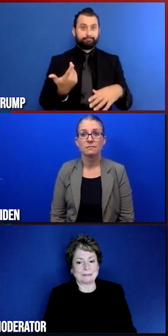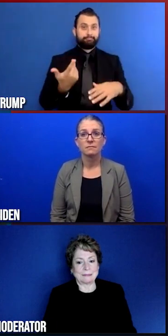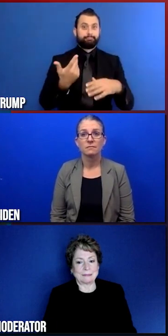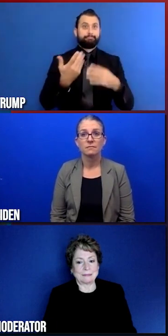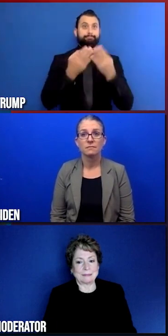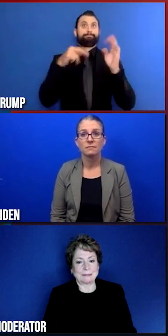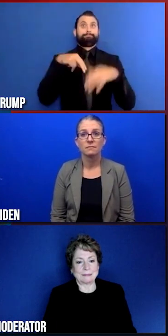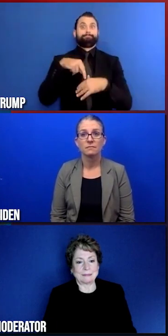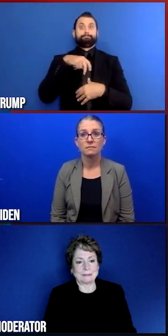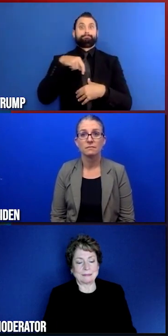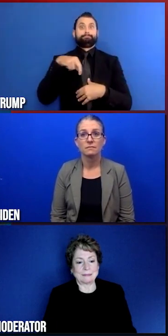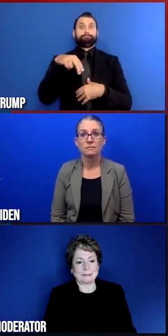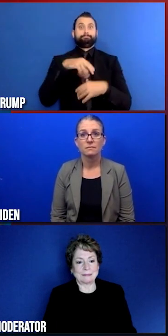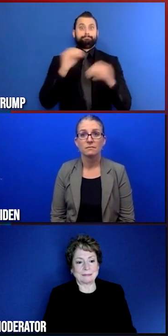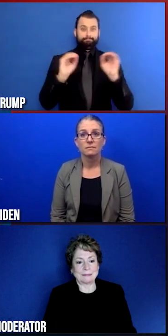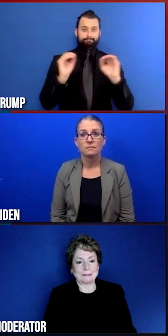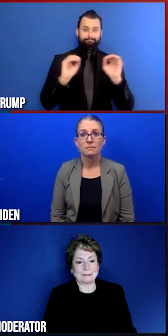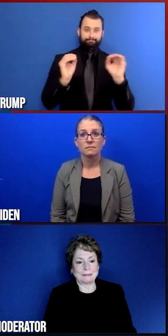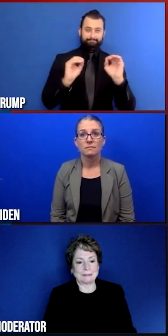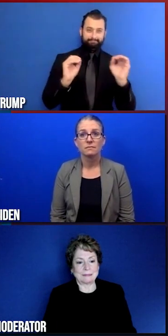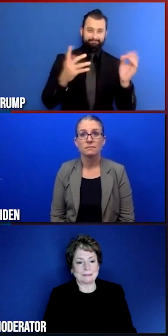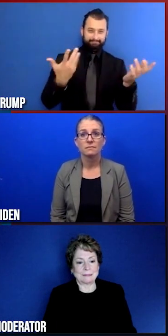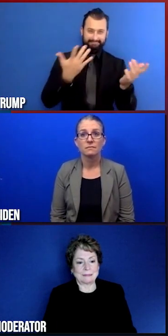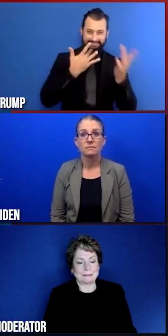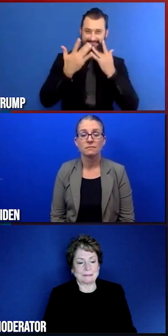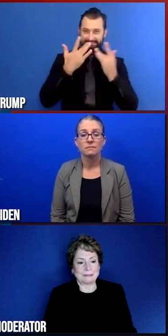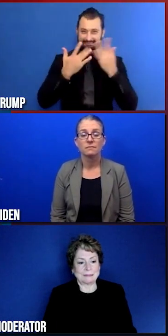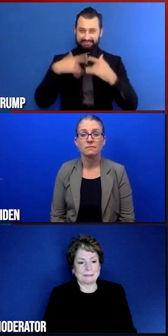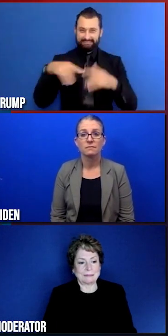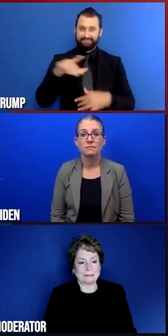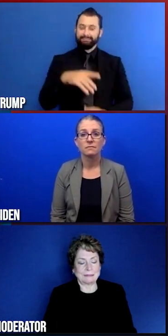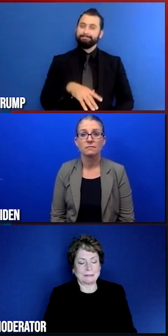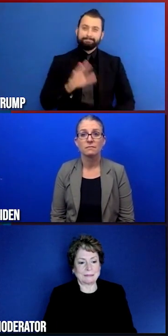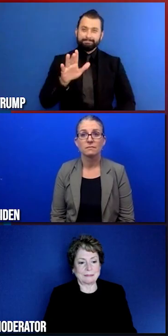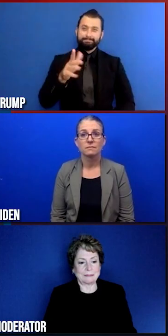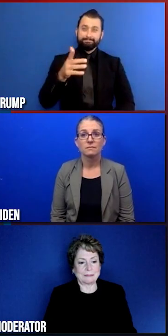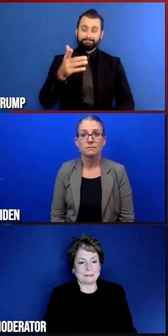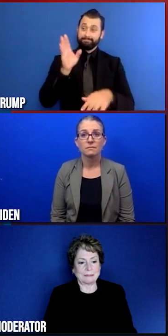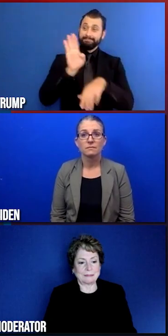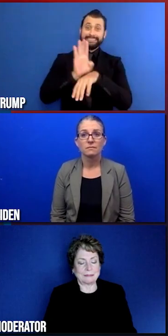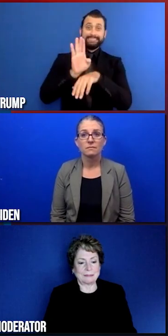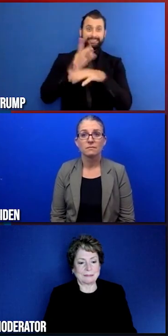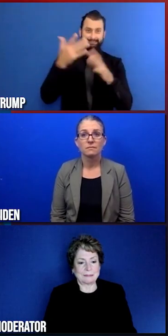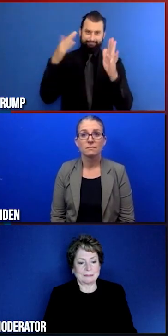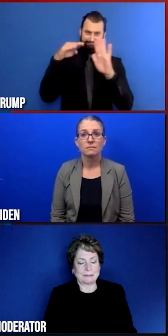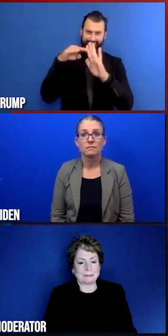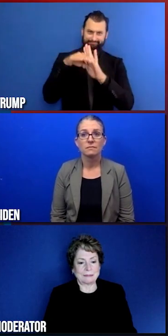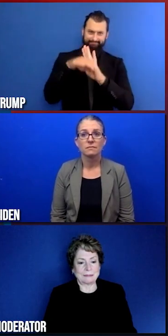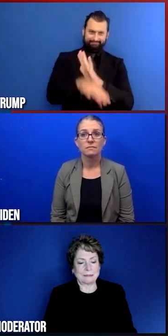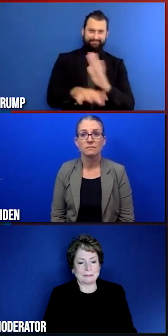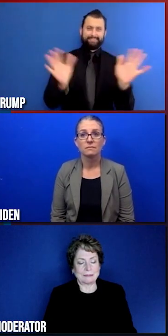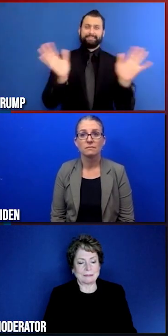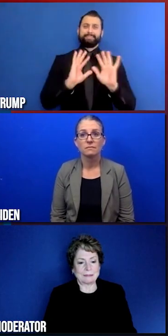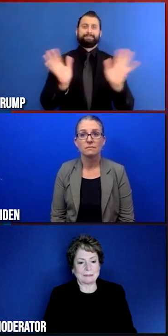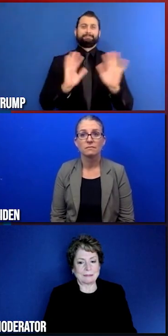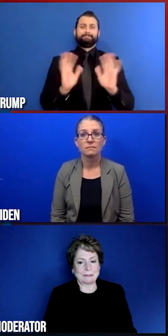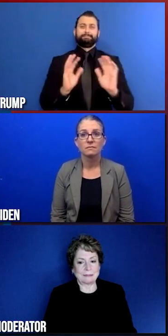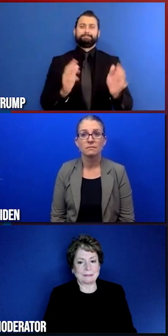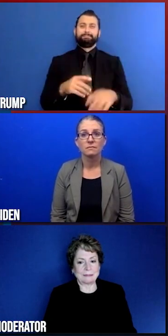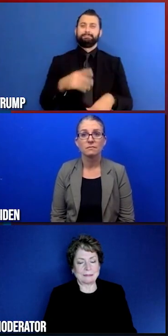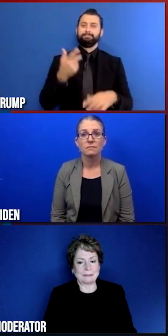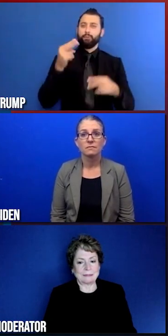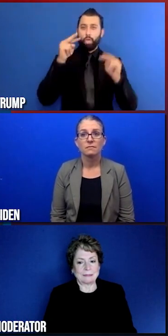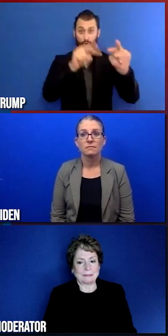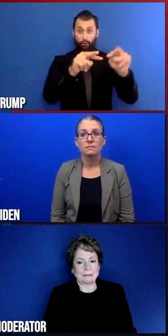plastic. These are businesses that are dying, Joe. You can't do that to people. You just can't. Take a look at New York and what's happened